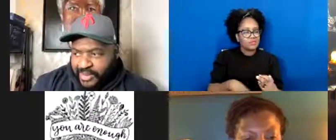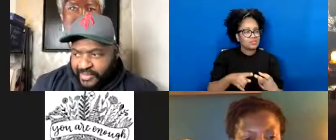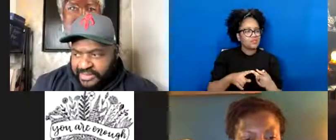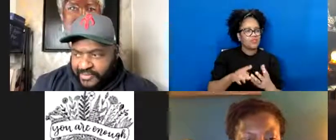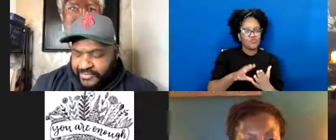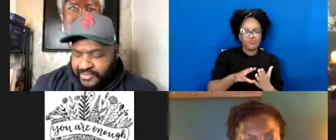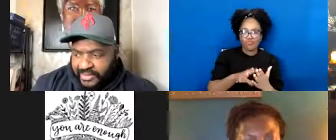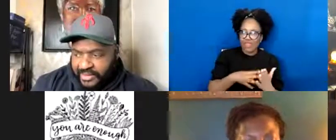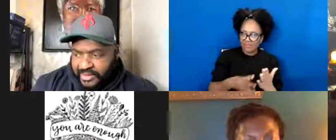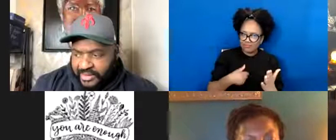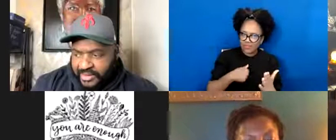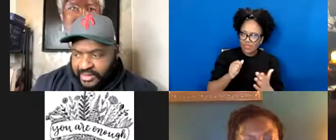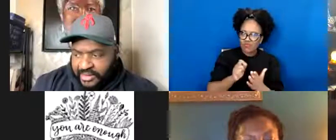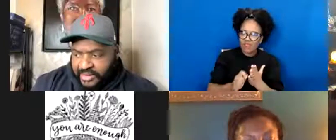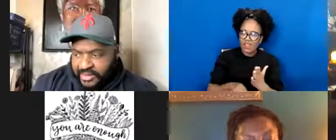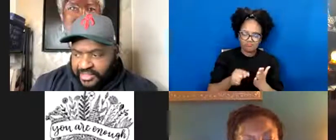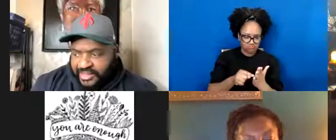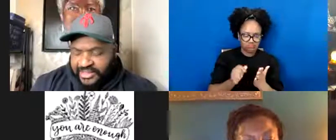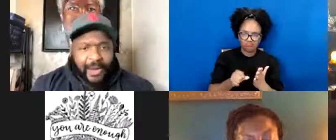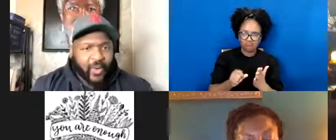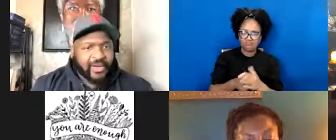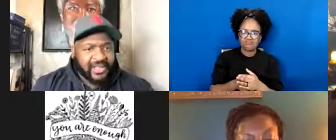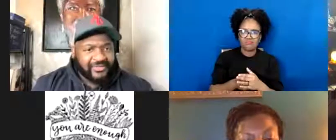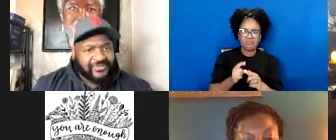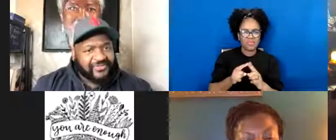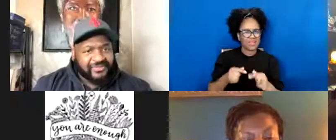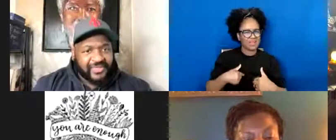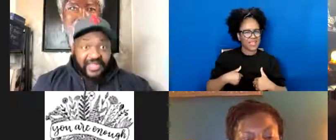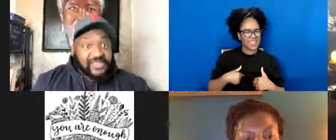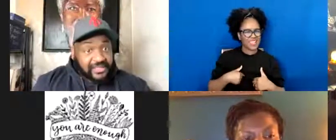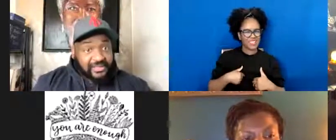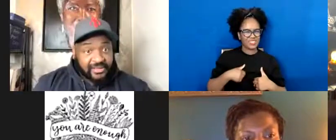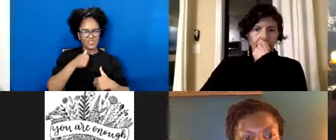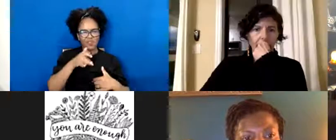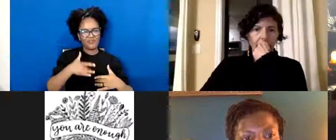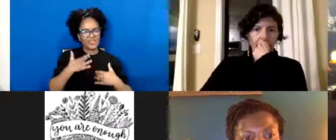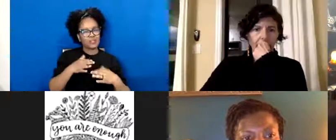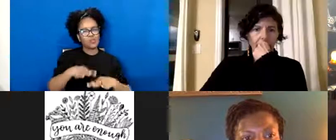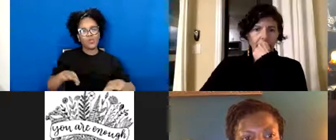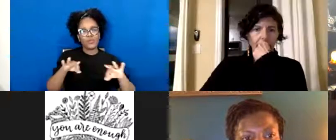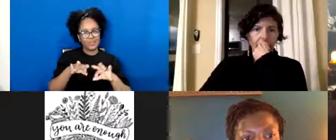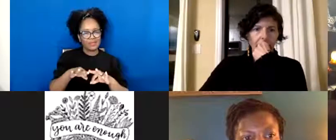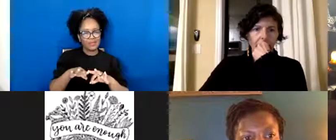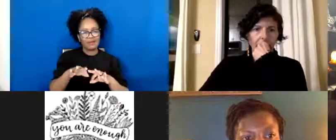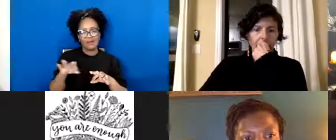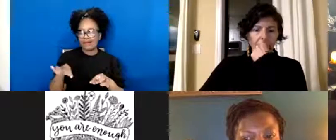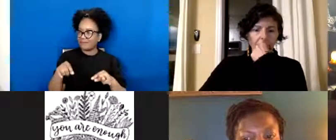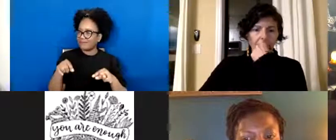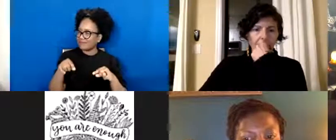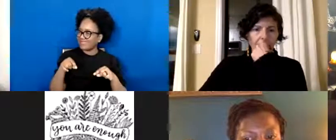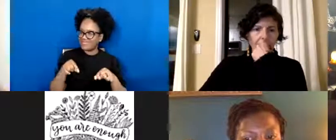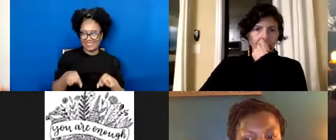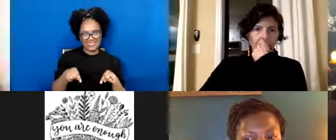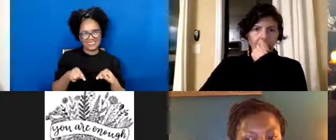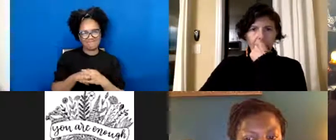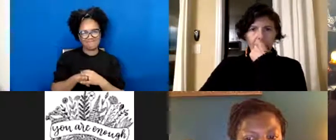how to make myself think that I'm worthy of this. I don't know how. And so,